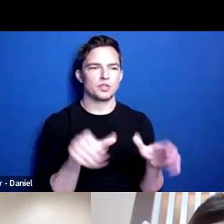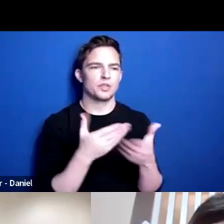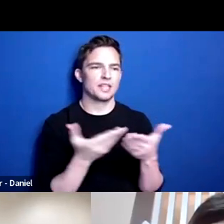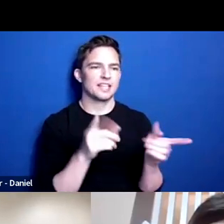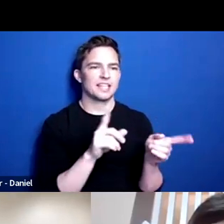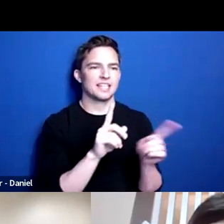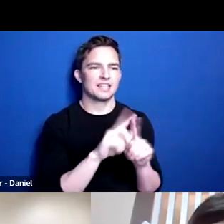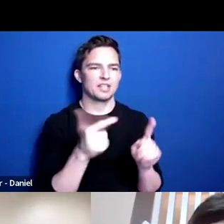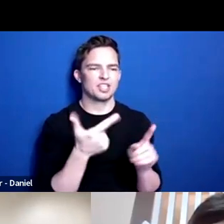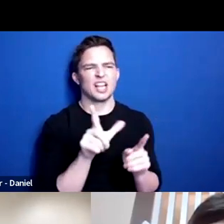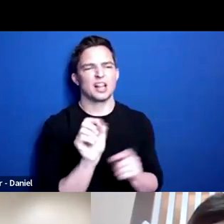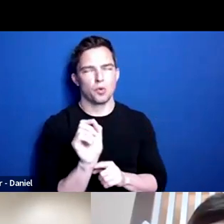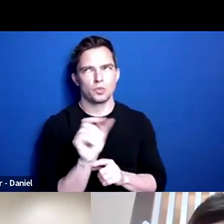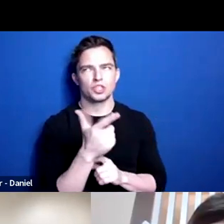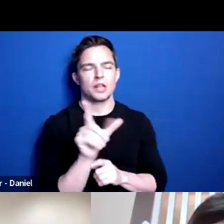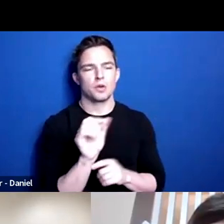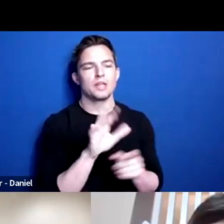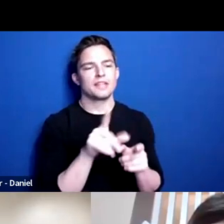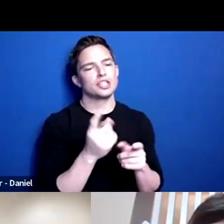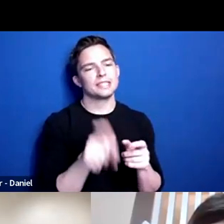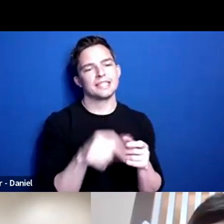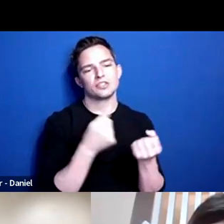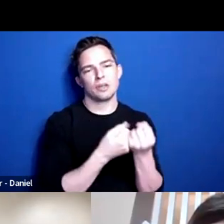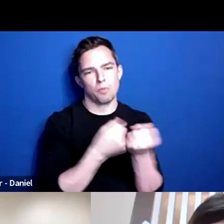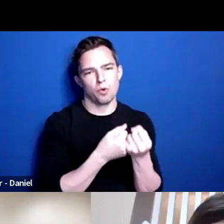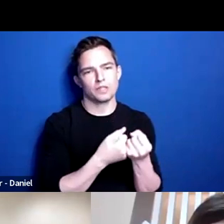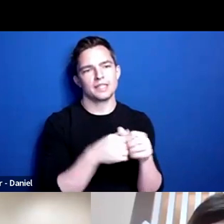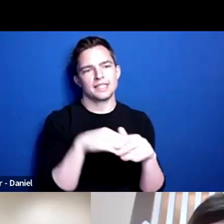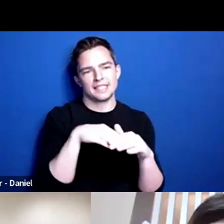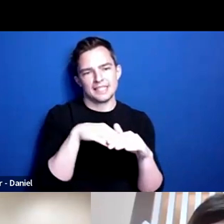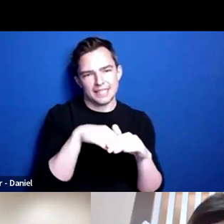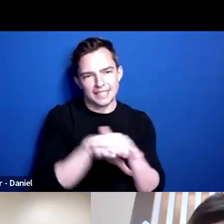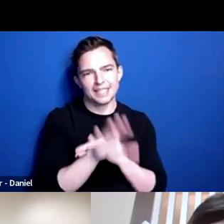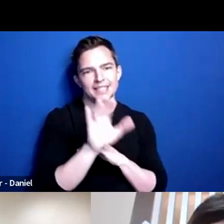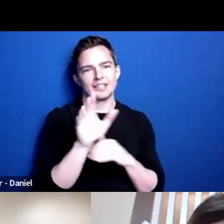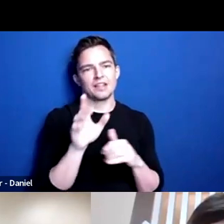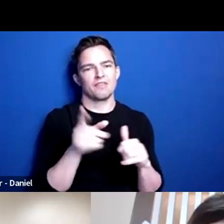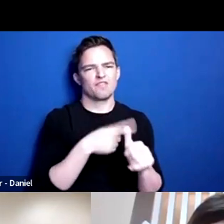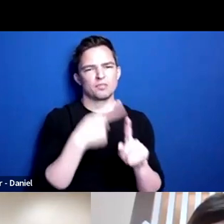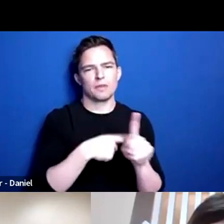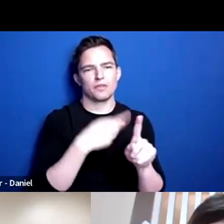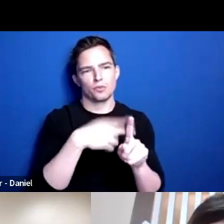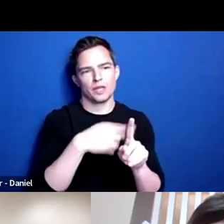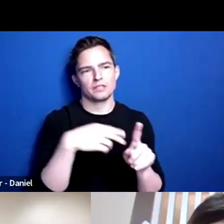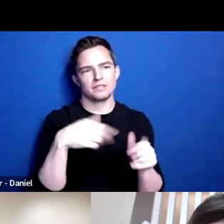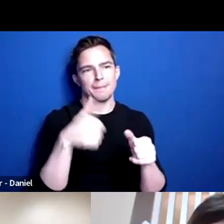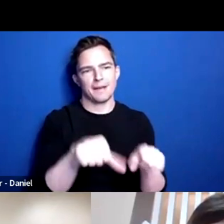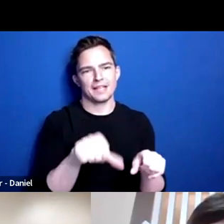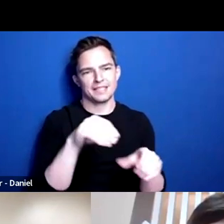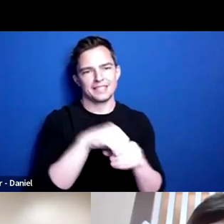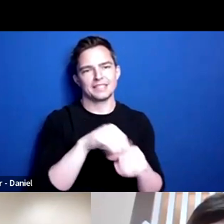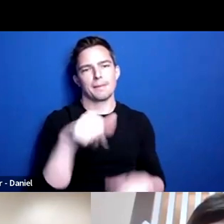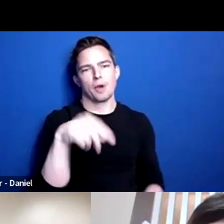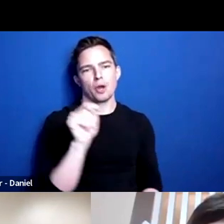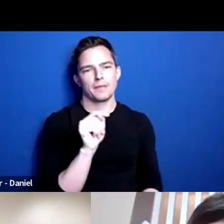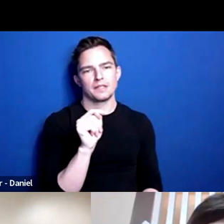They just needed support getting into this apartment. They needed the first month's rent. They needed the deposit.